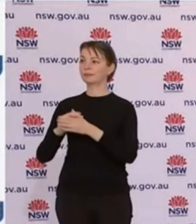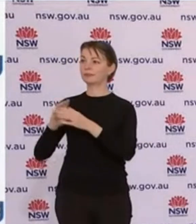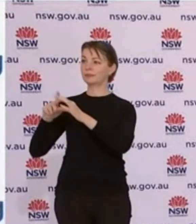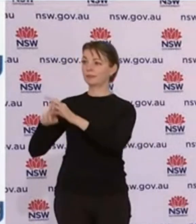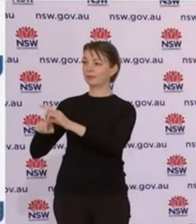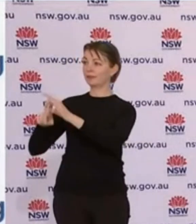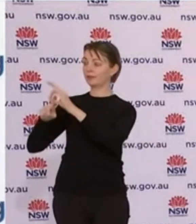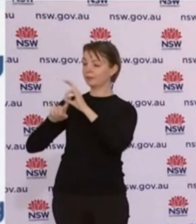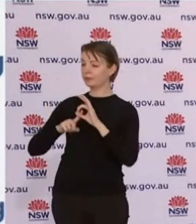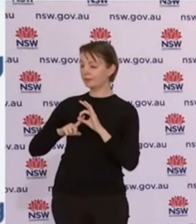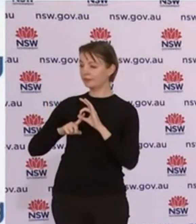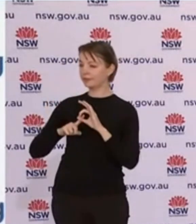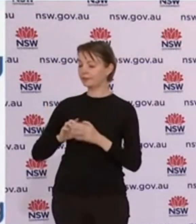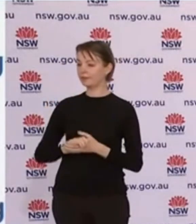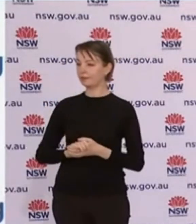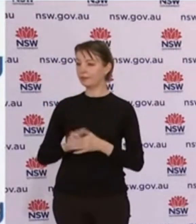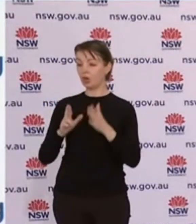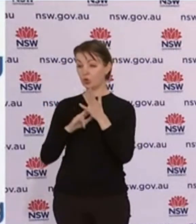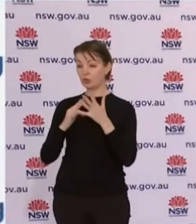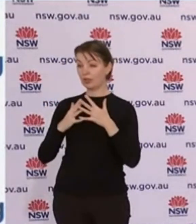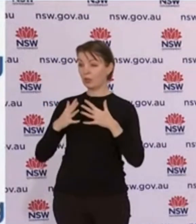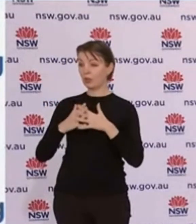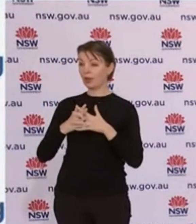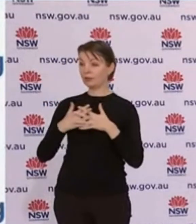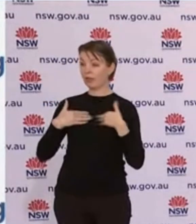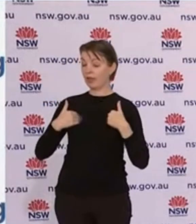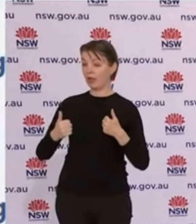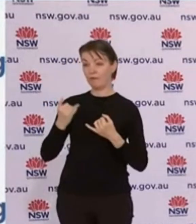Specifically on that, sorry, Dr. Health was obviously very worried about this.